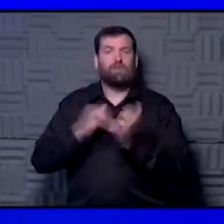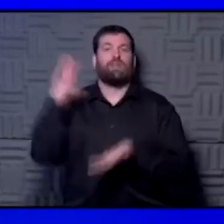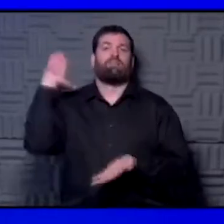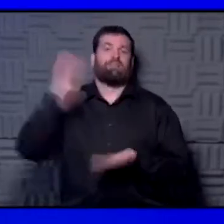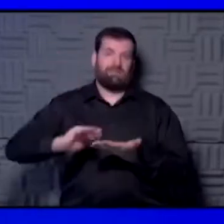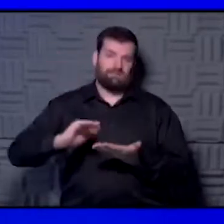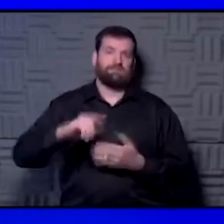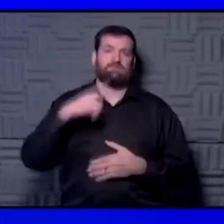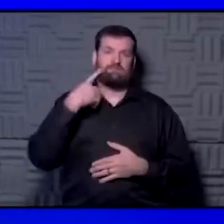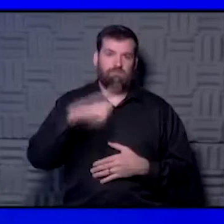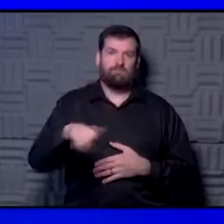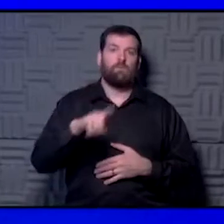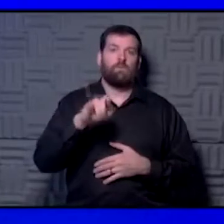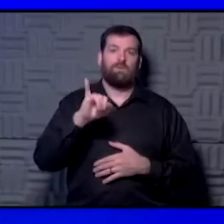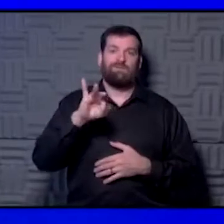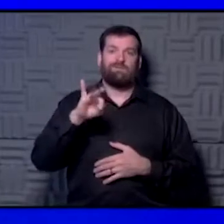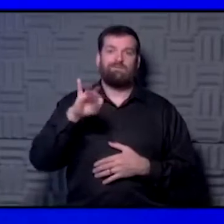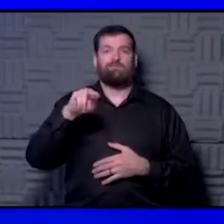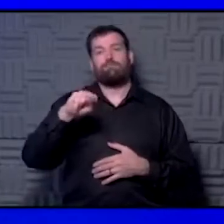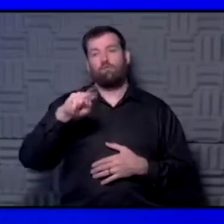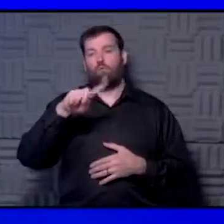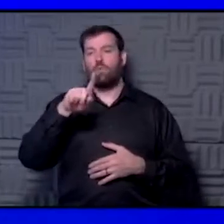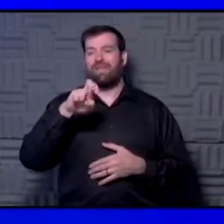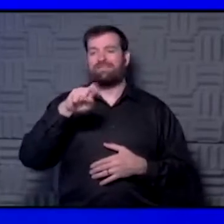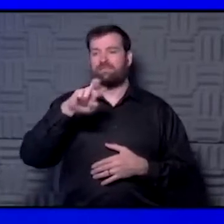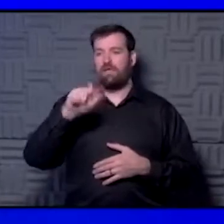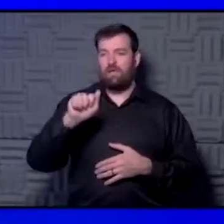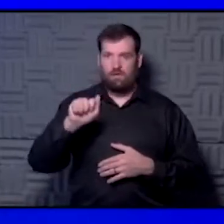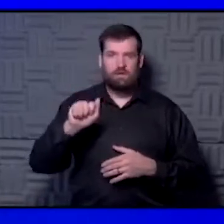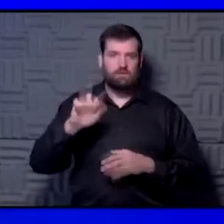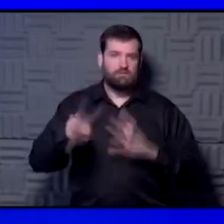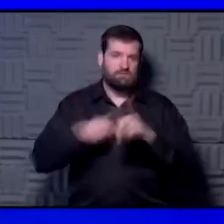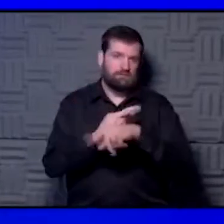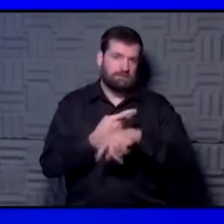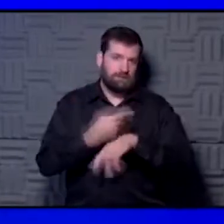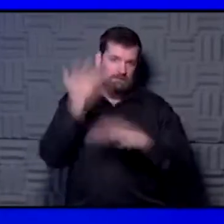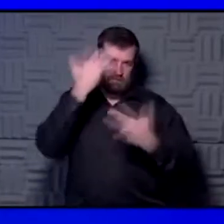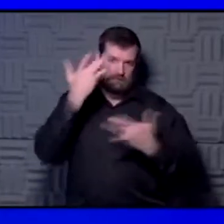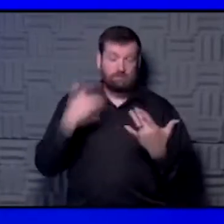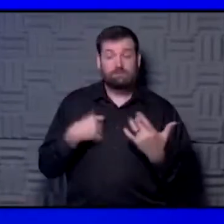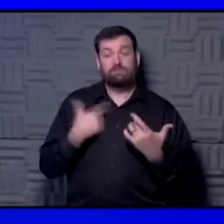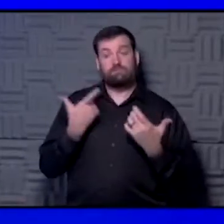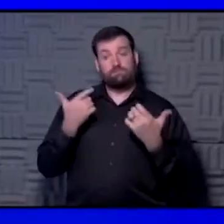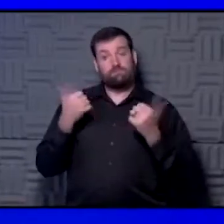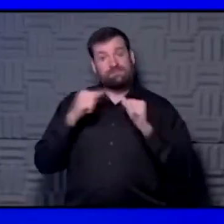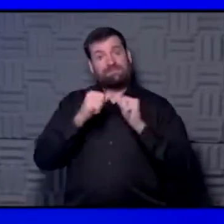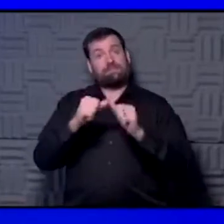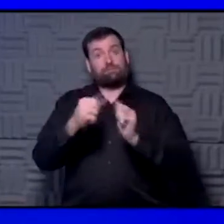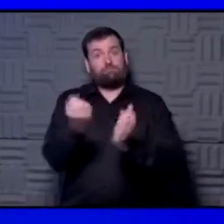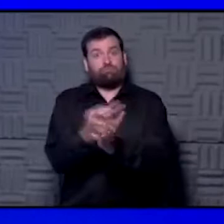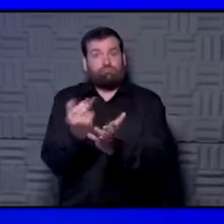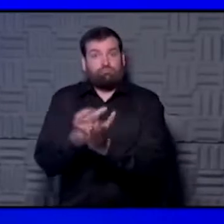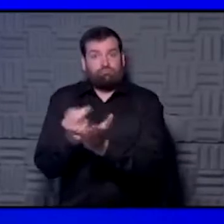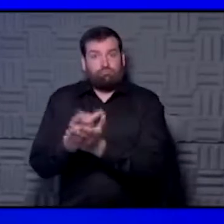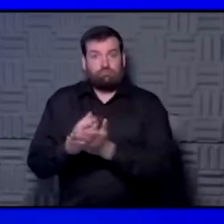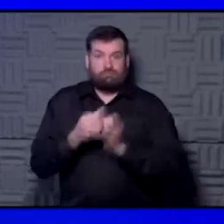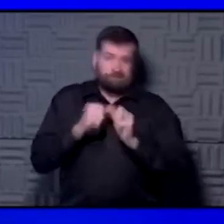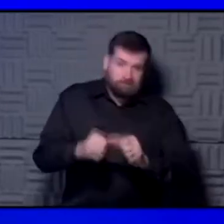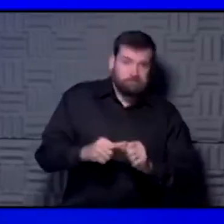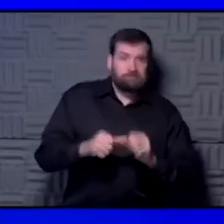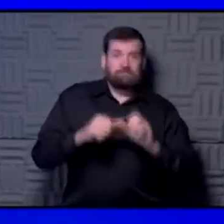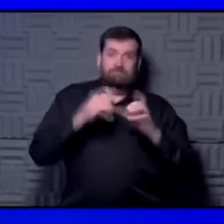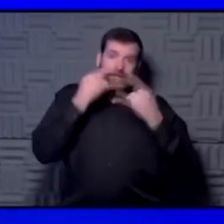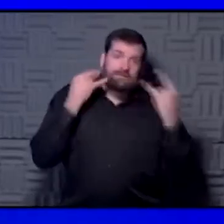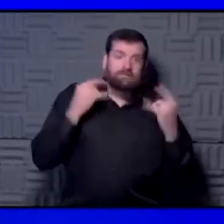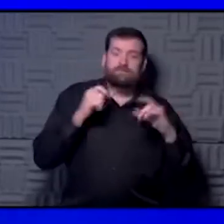type illnesses. So hopefully all these things that we are doing, and as we can continue to endorse our message of masking, not meeting in large